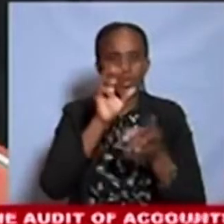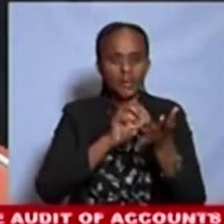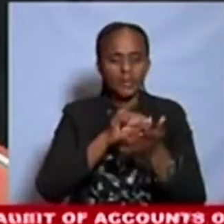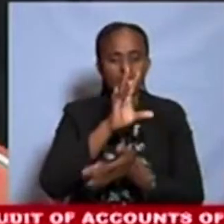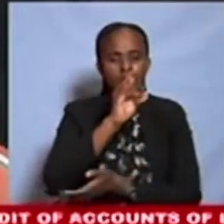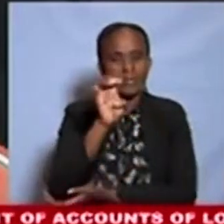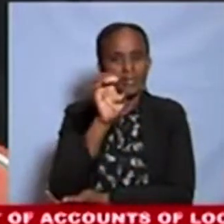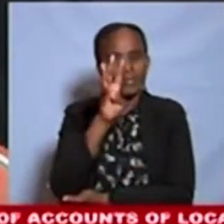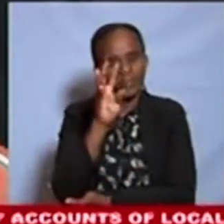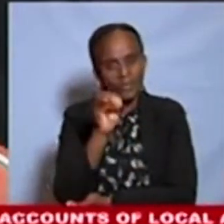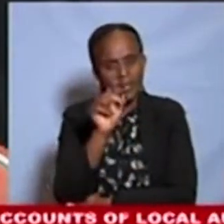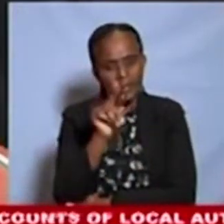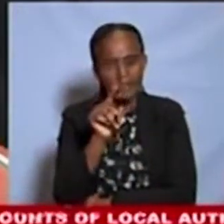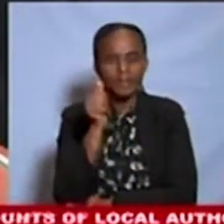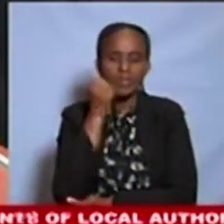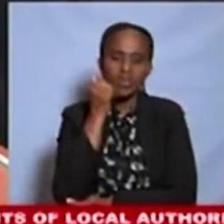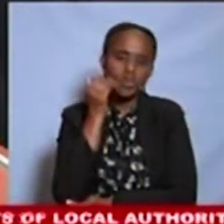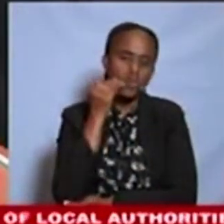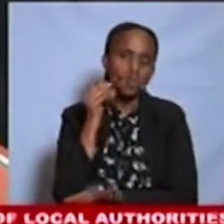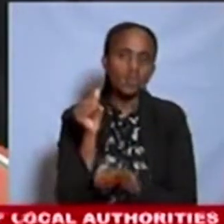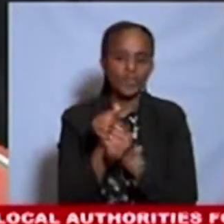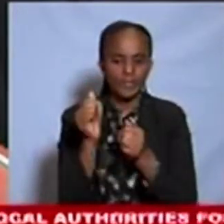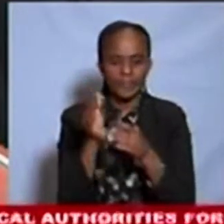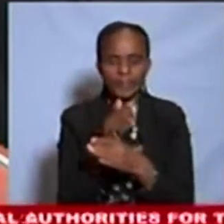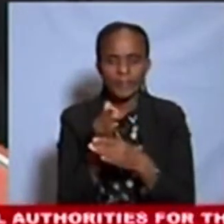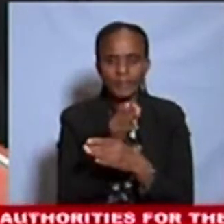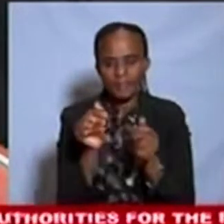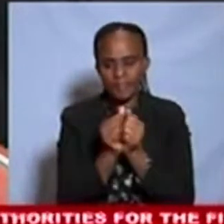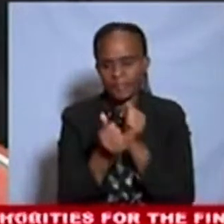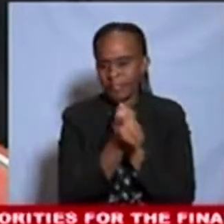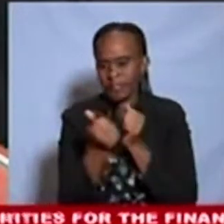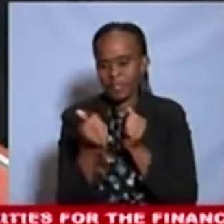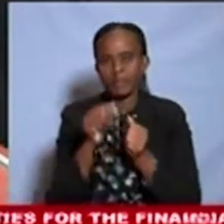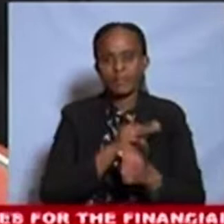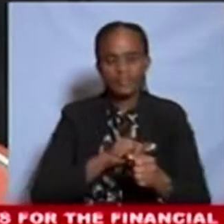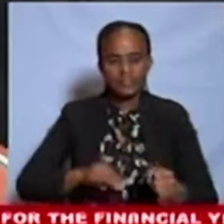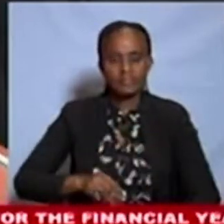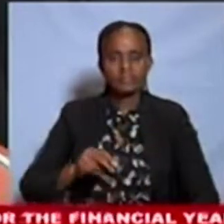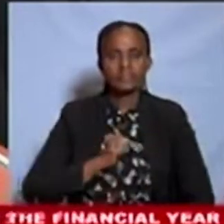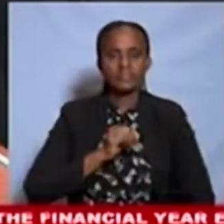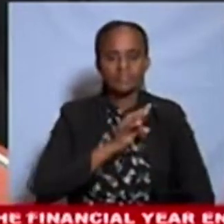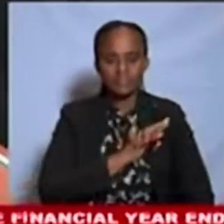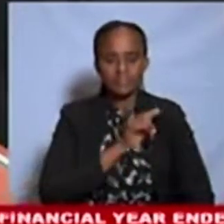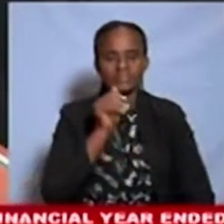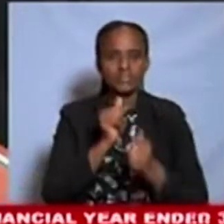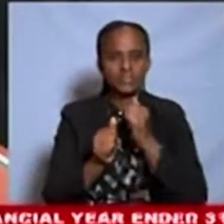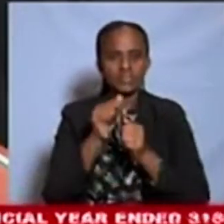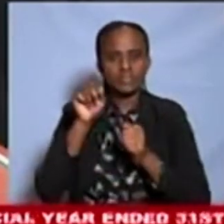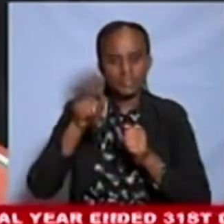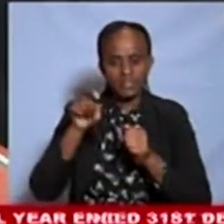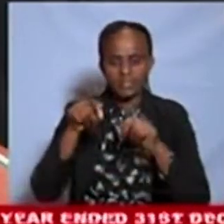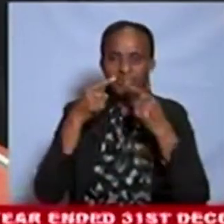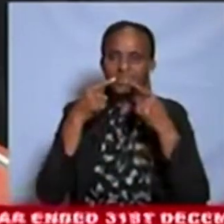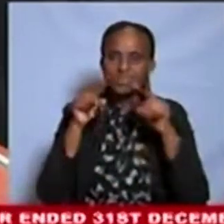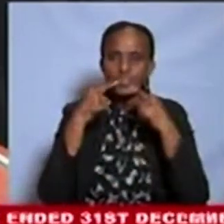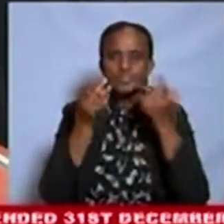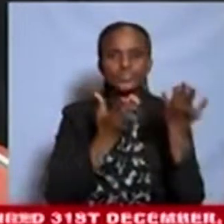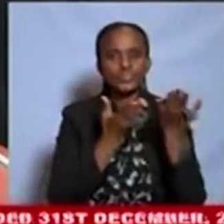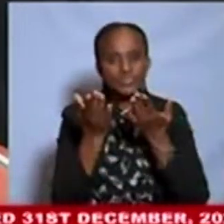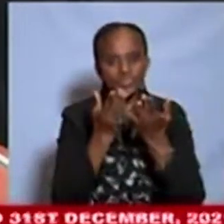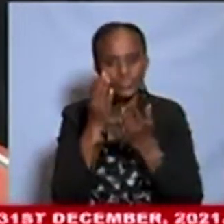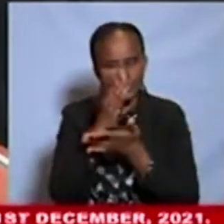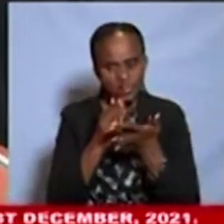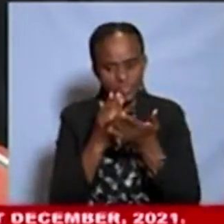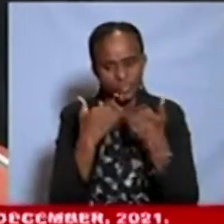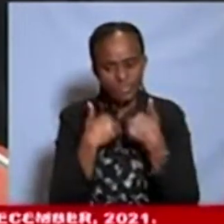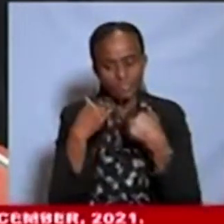2,740,500, that's residential and commercial, relates to members of staff of which demand notices have been served, and some have